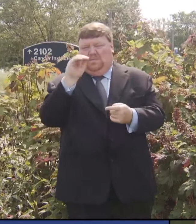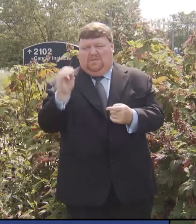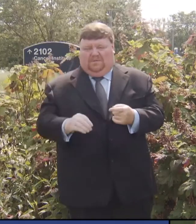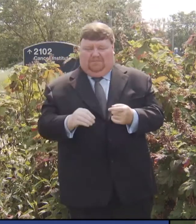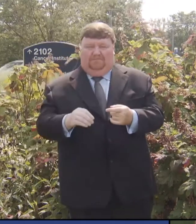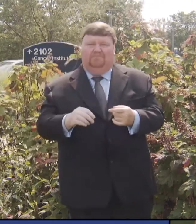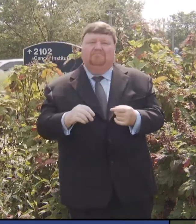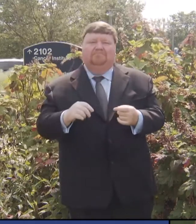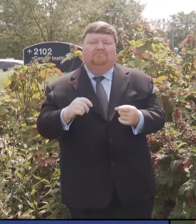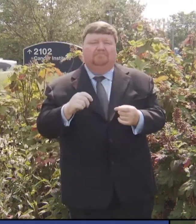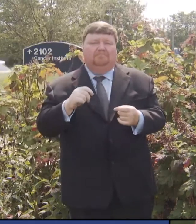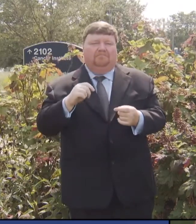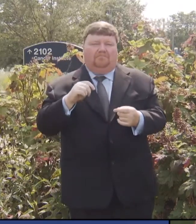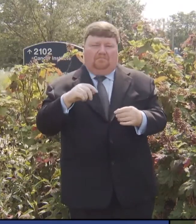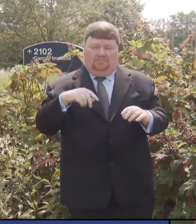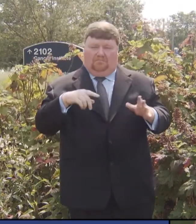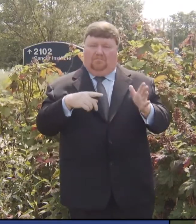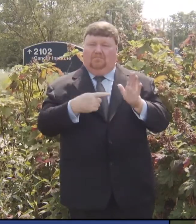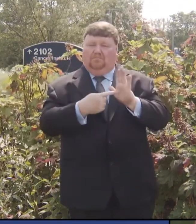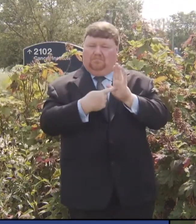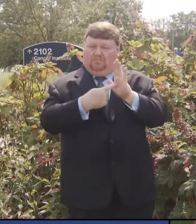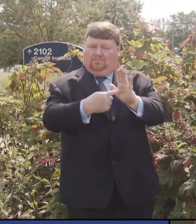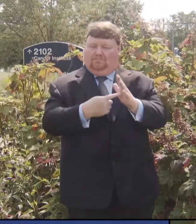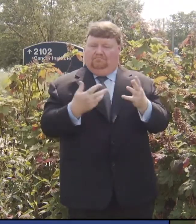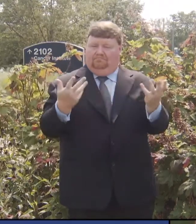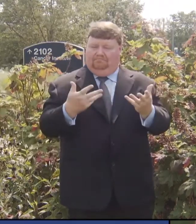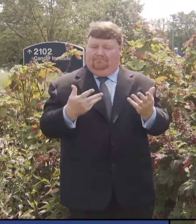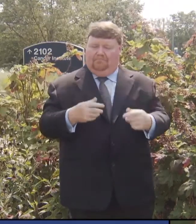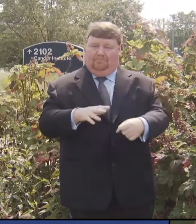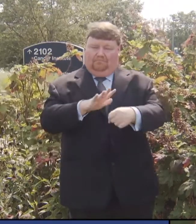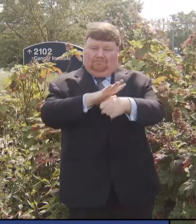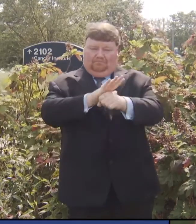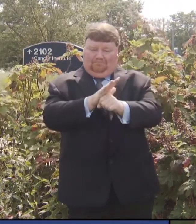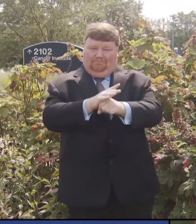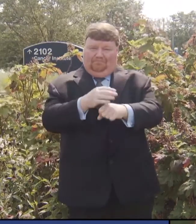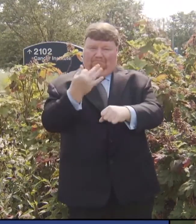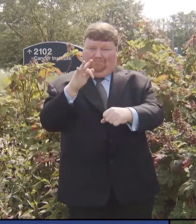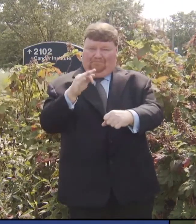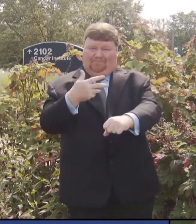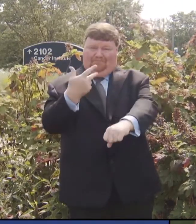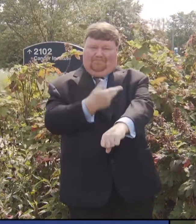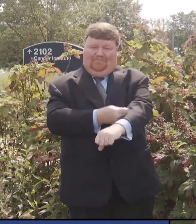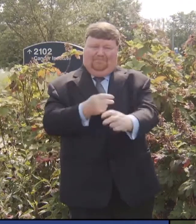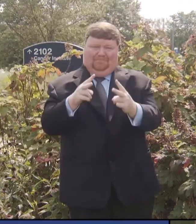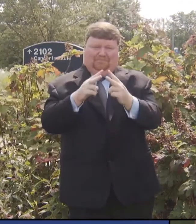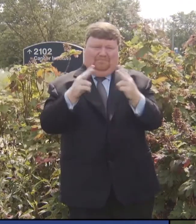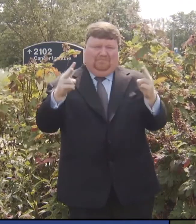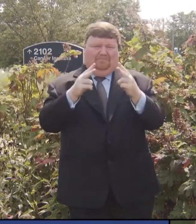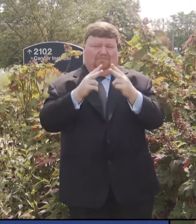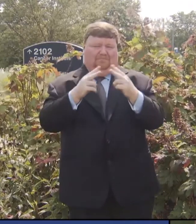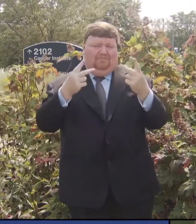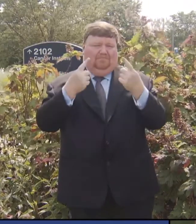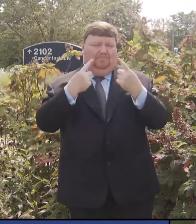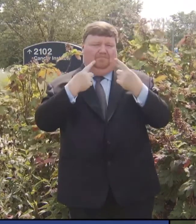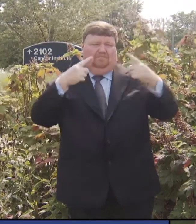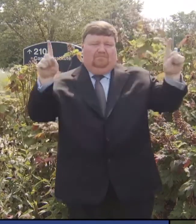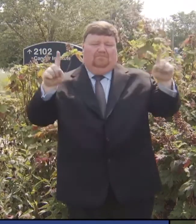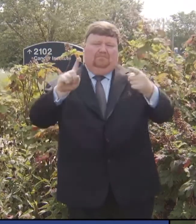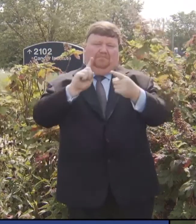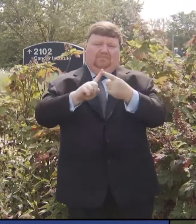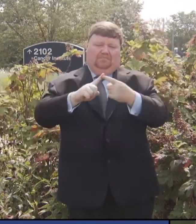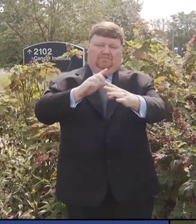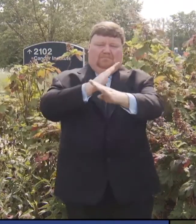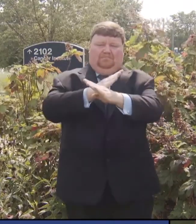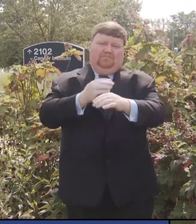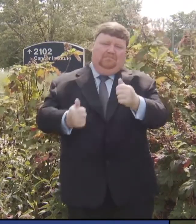period. This shows that COVID-19 vaccines are still extremely effective at